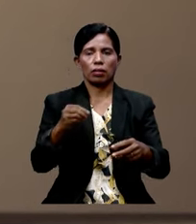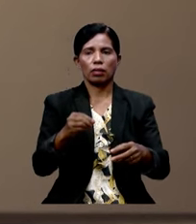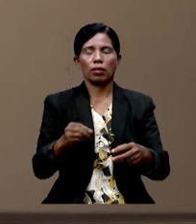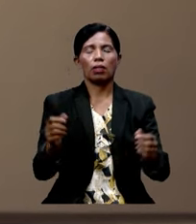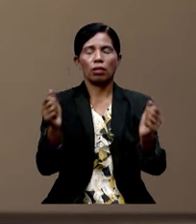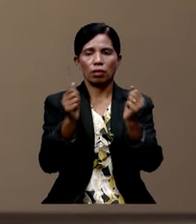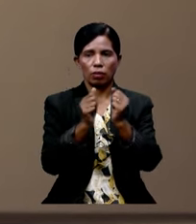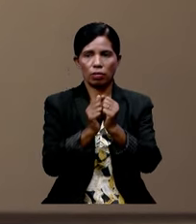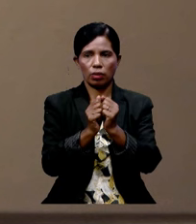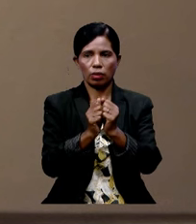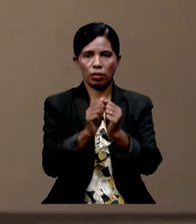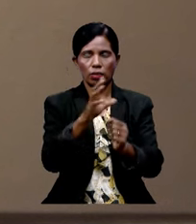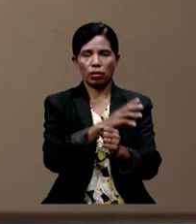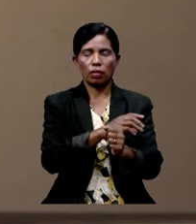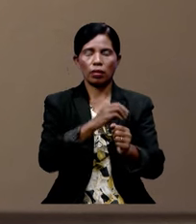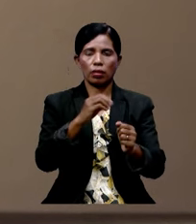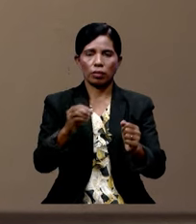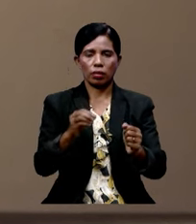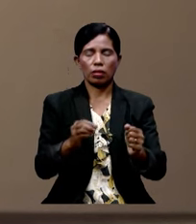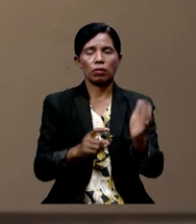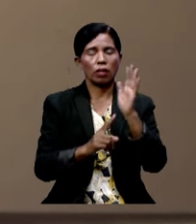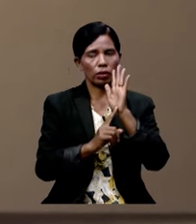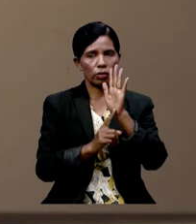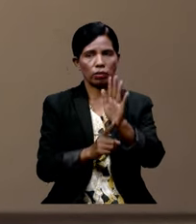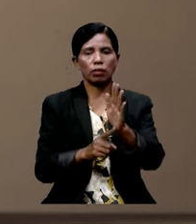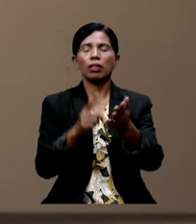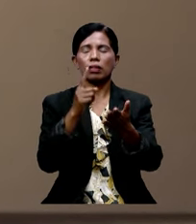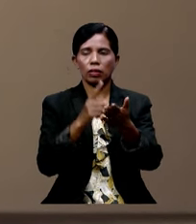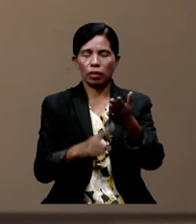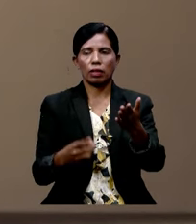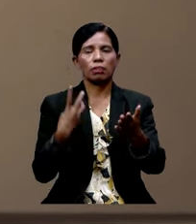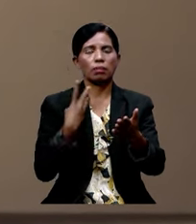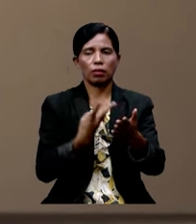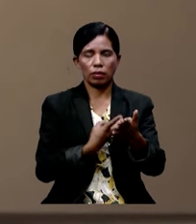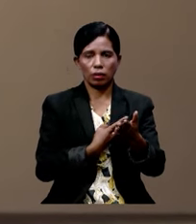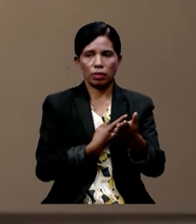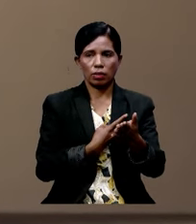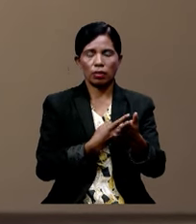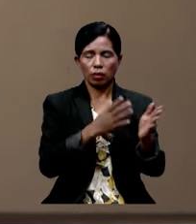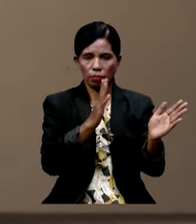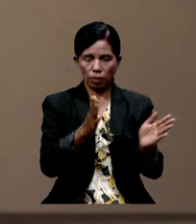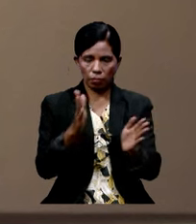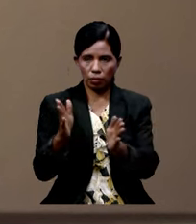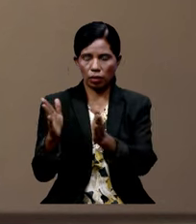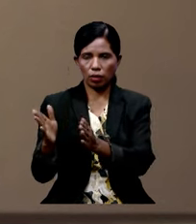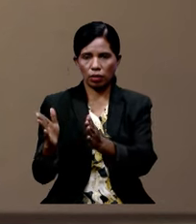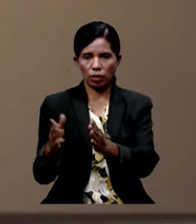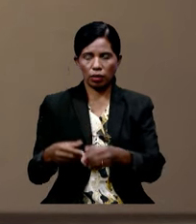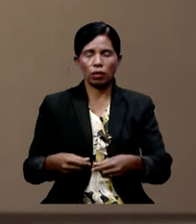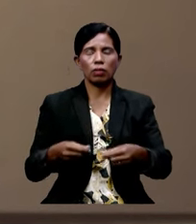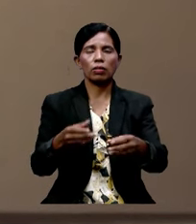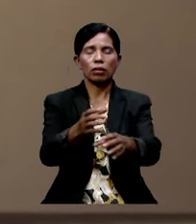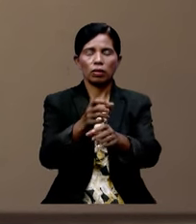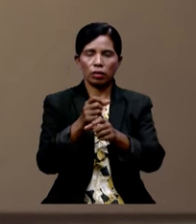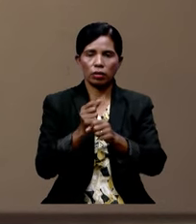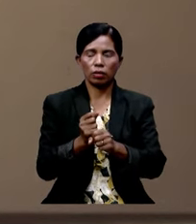efforts that it is performing since the beginning of its complex preparation for assuring the